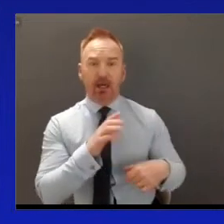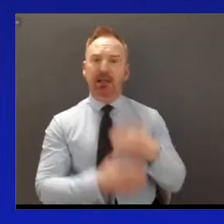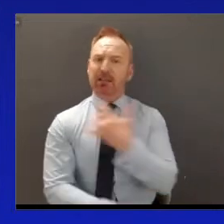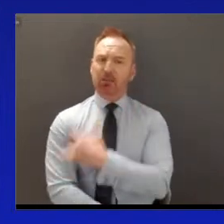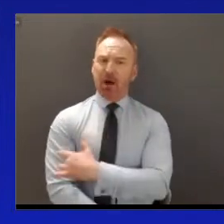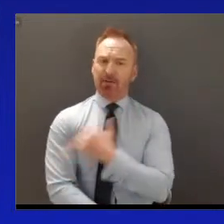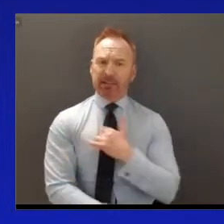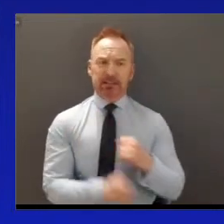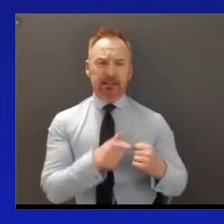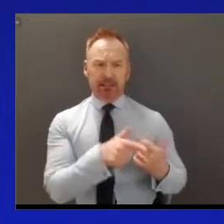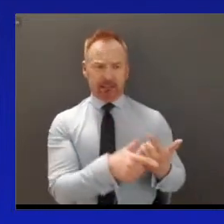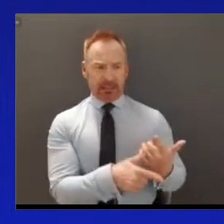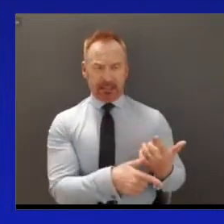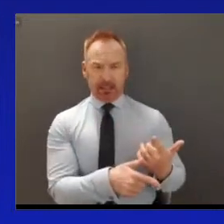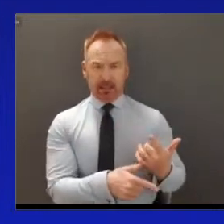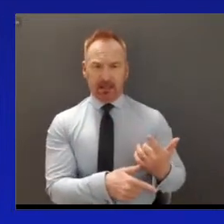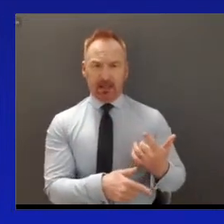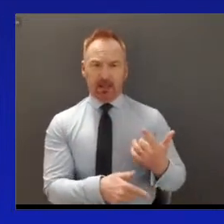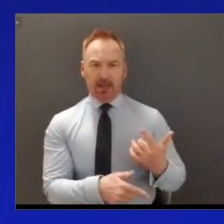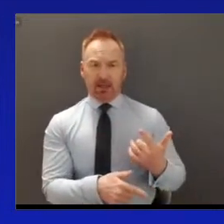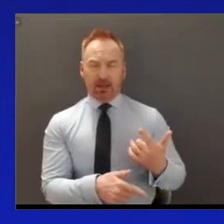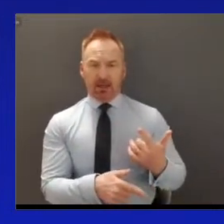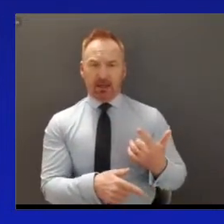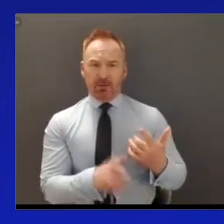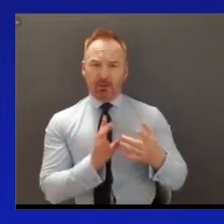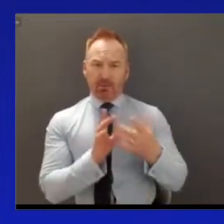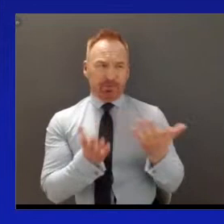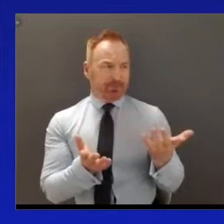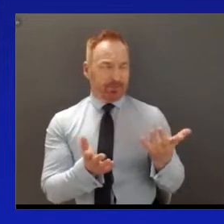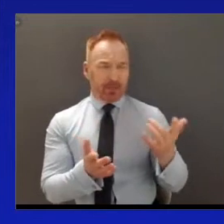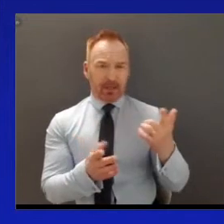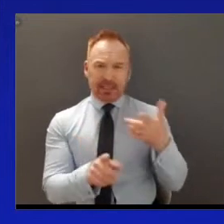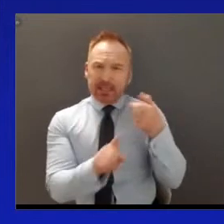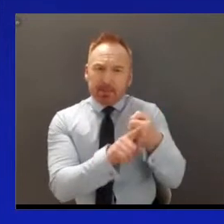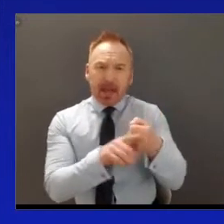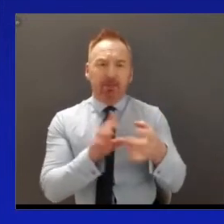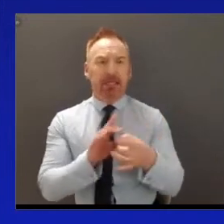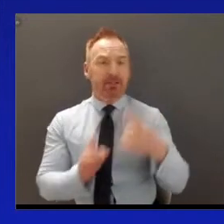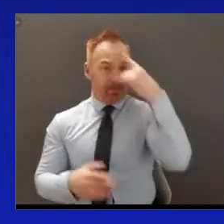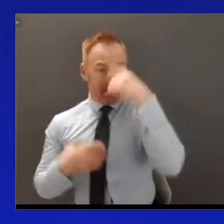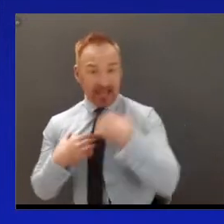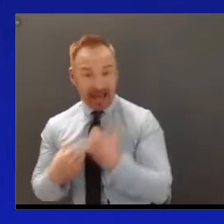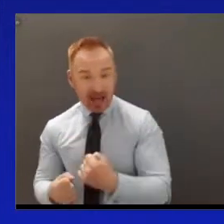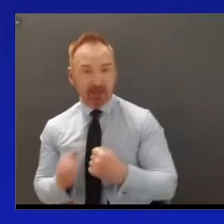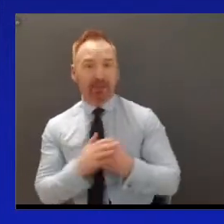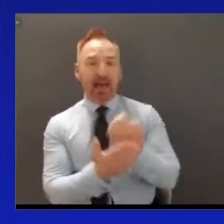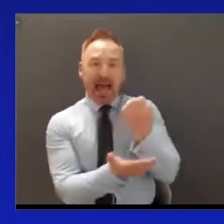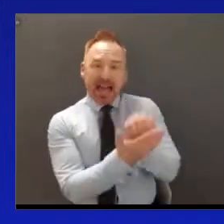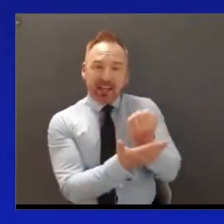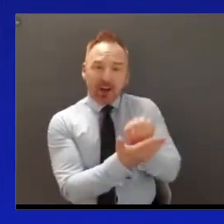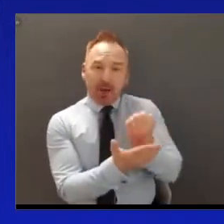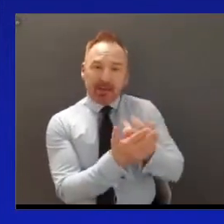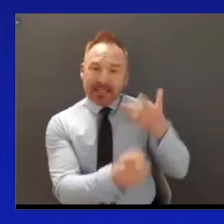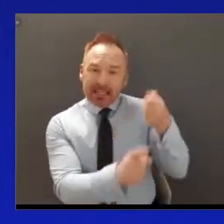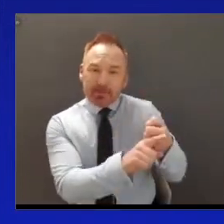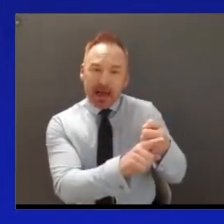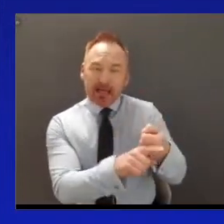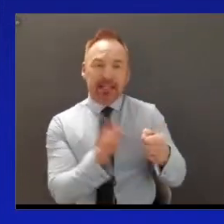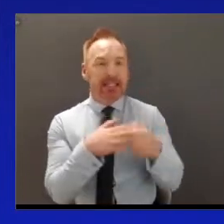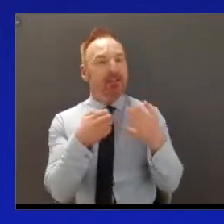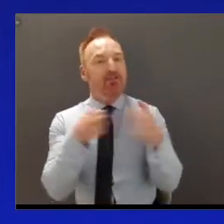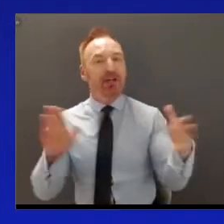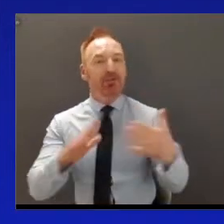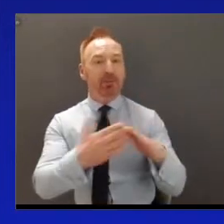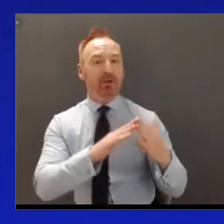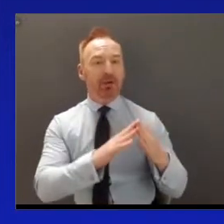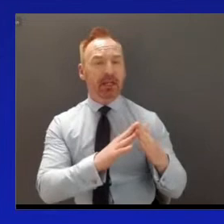of the significant mental health toll, economic toll that it's having on our community. And I was wondering, Dr. Etches, if you knew when there'd